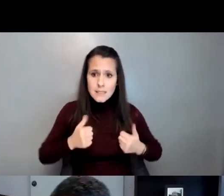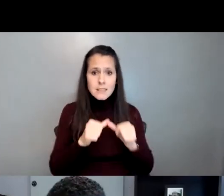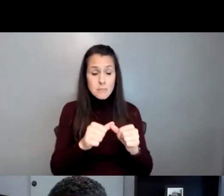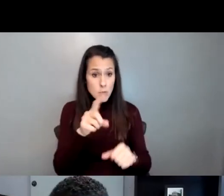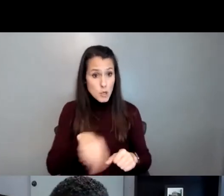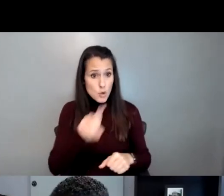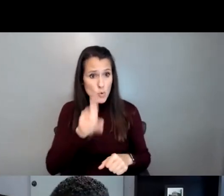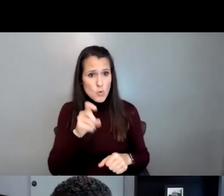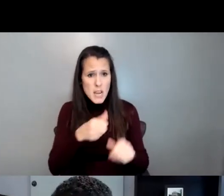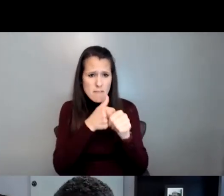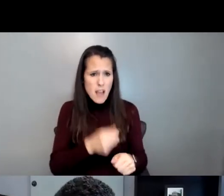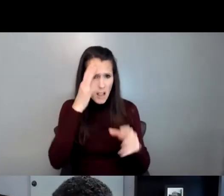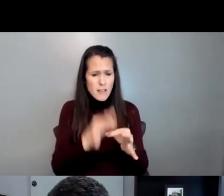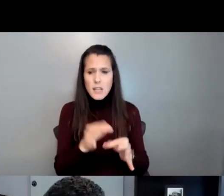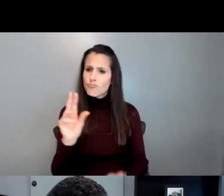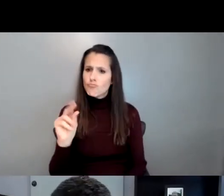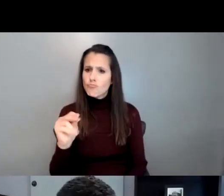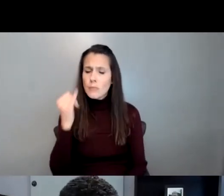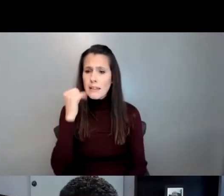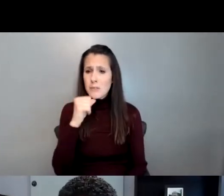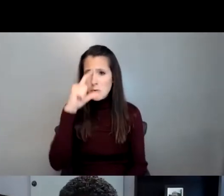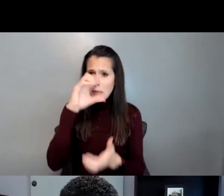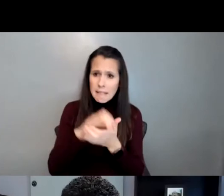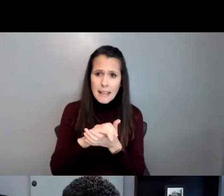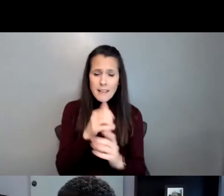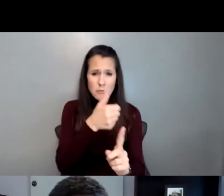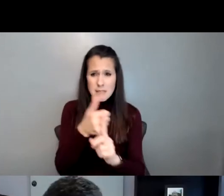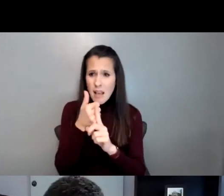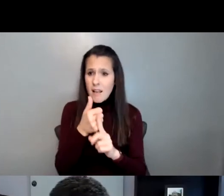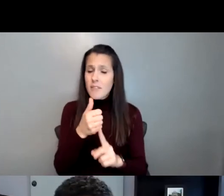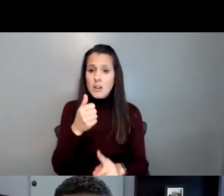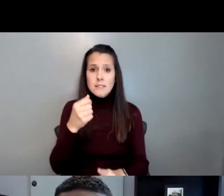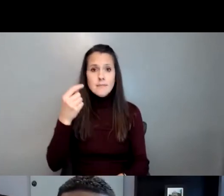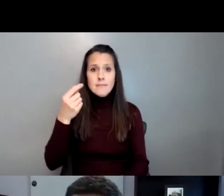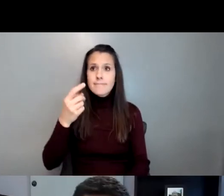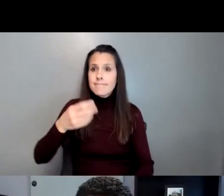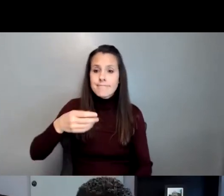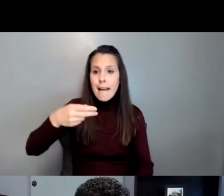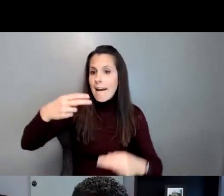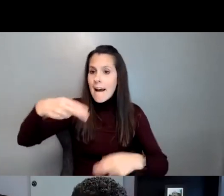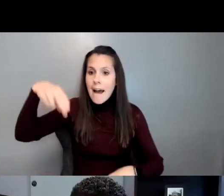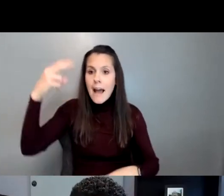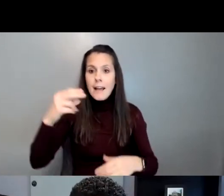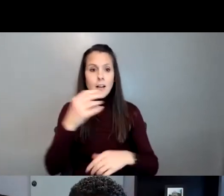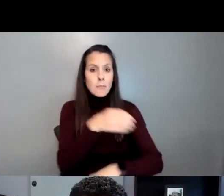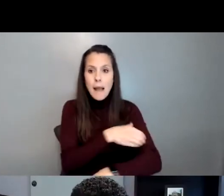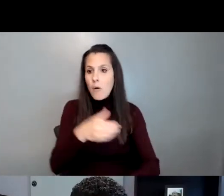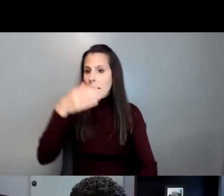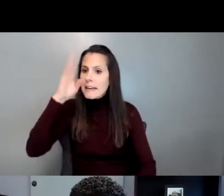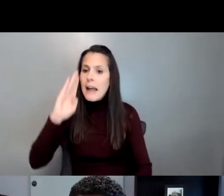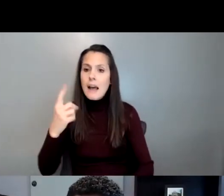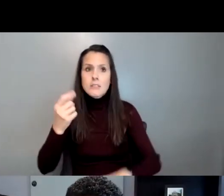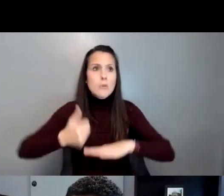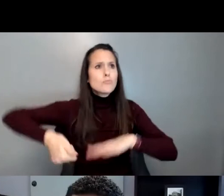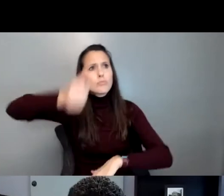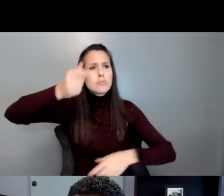everyone. For those that don't believe that there's someone else or a higher power that's in charge, we still need to